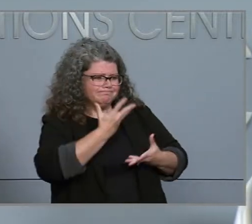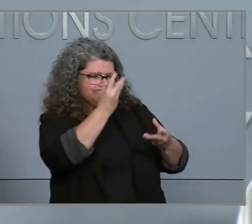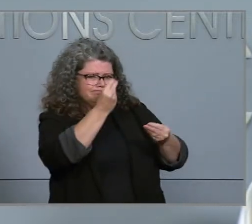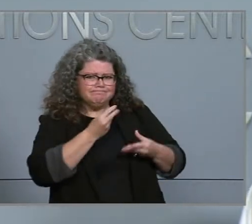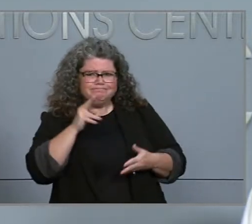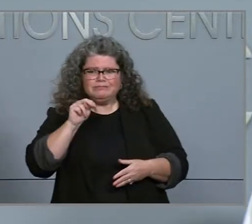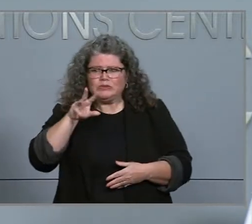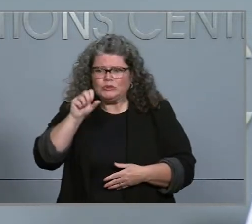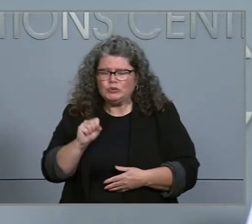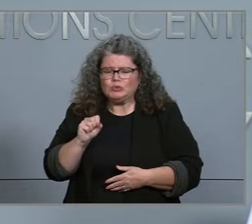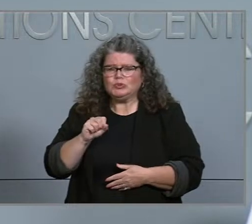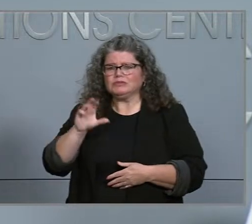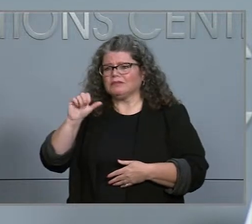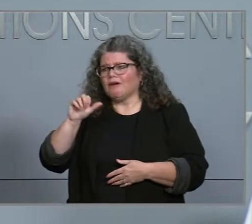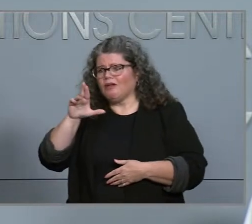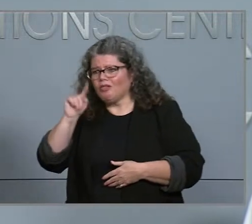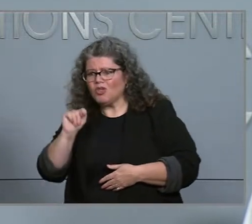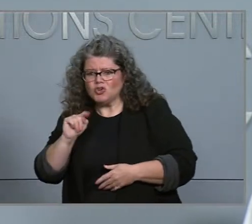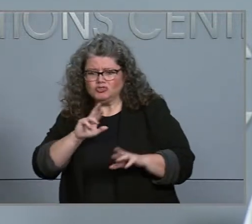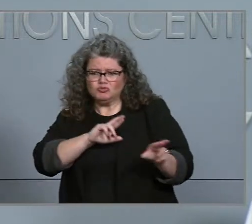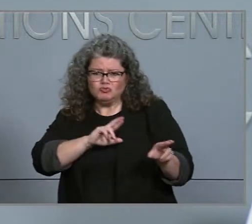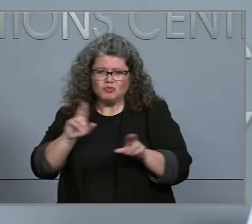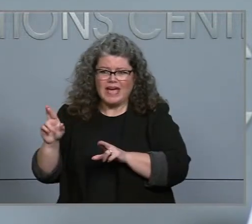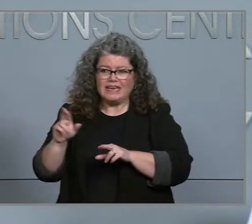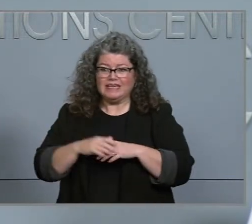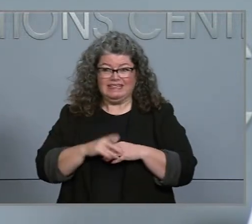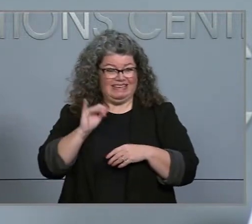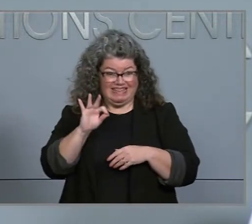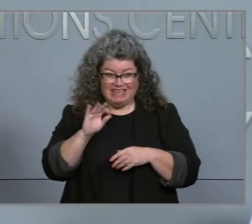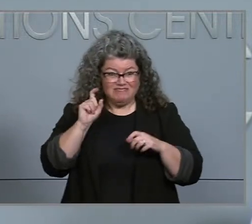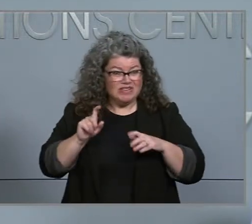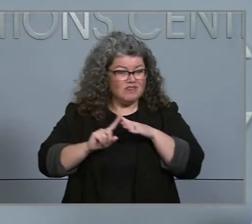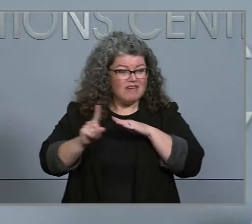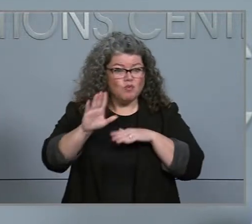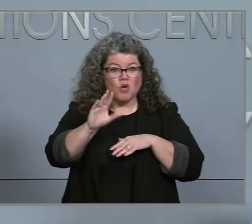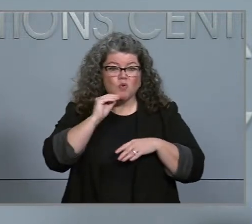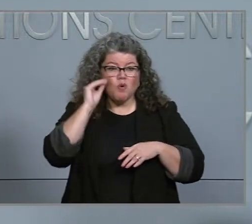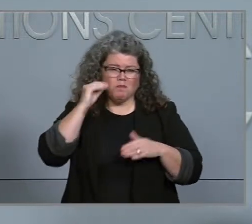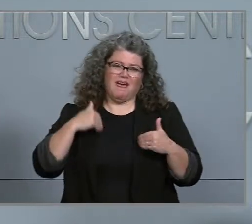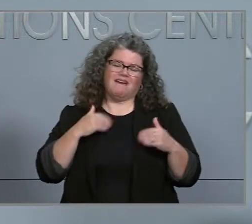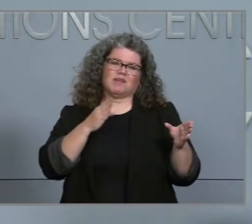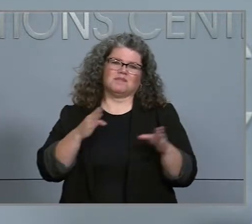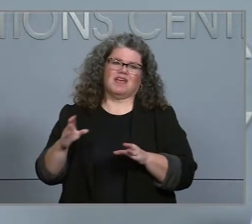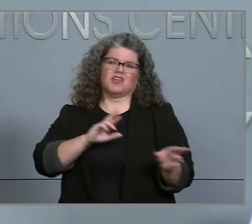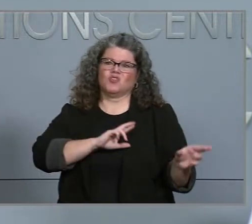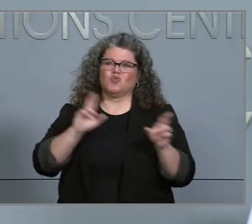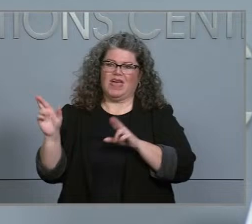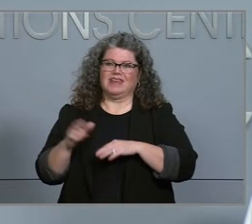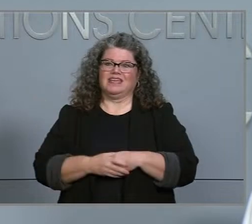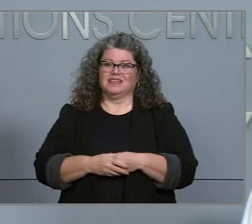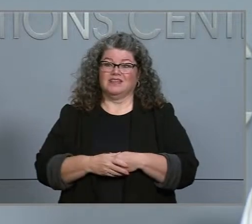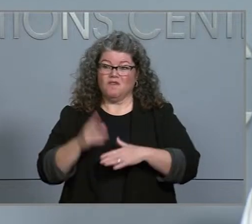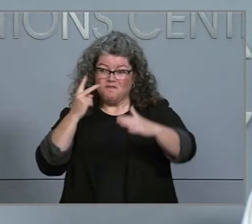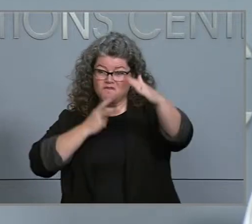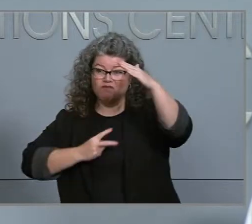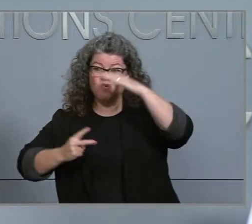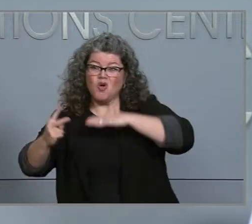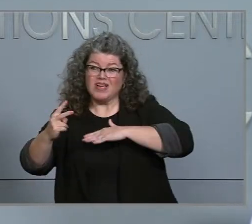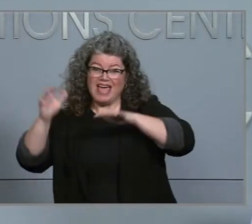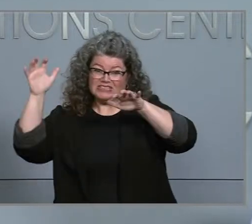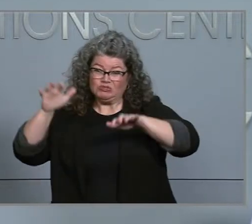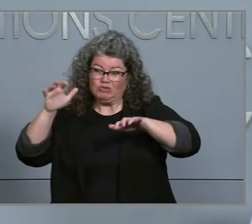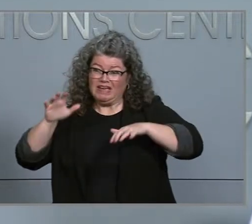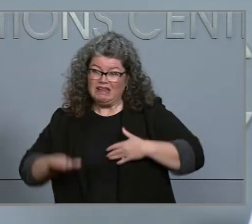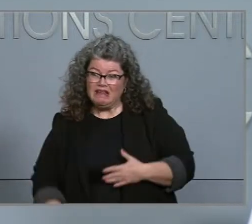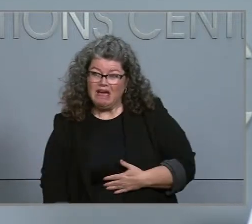alerts, and to have a plan of action if you can no longer stay in your home. With the forecasted rainfall amounts for up to 15 inches